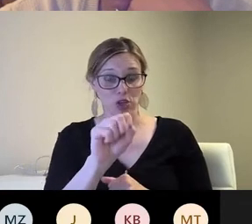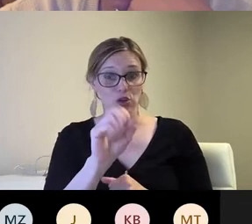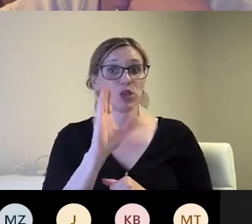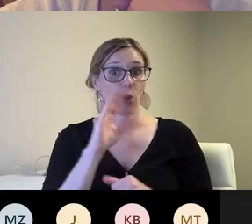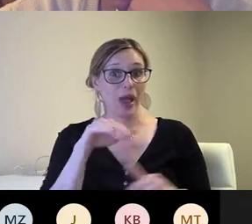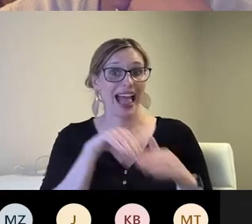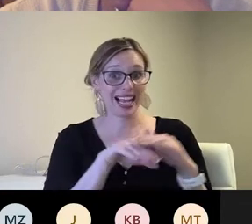essentially. I